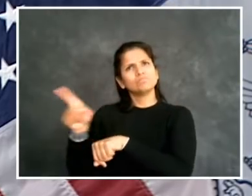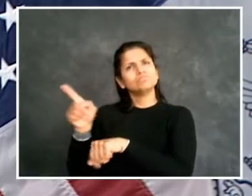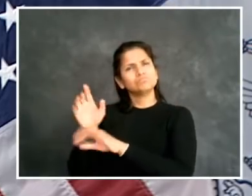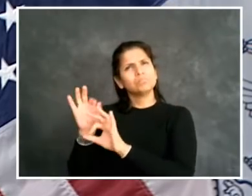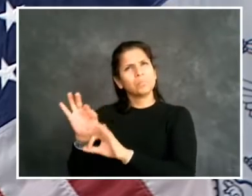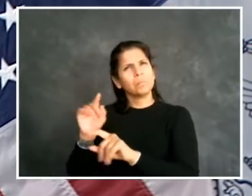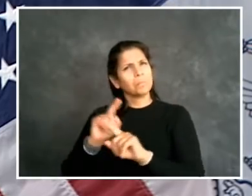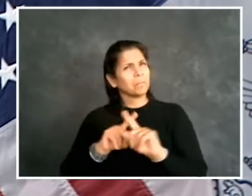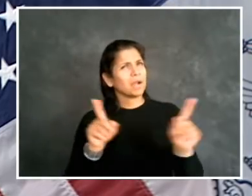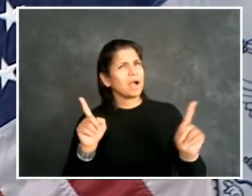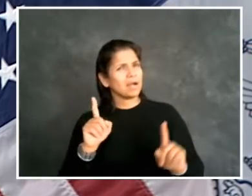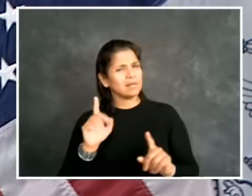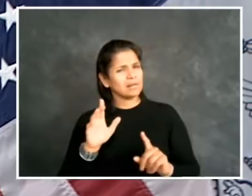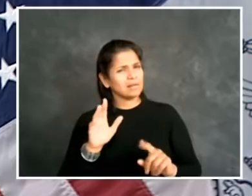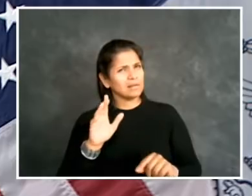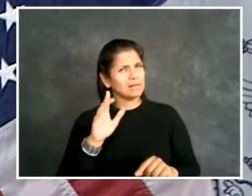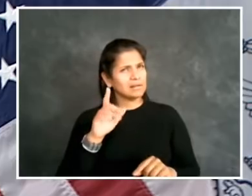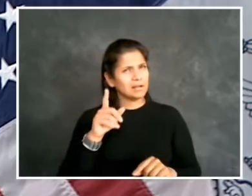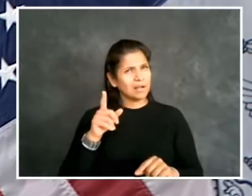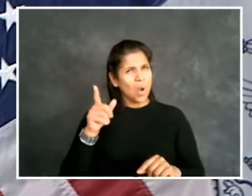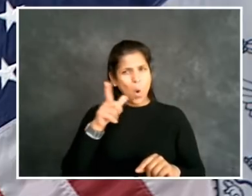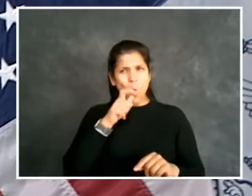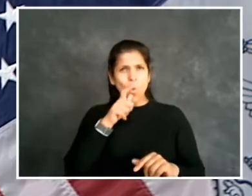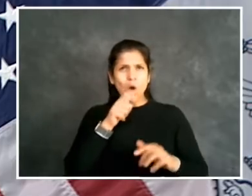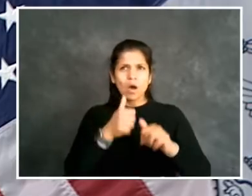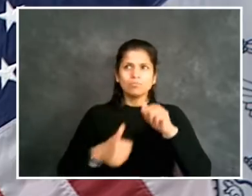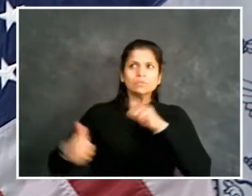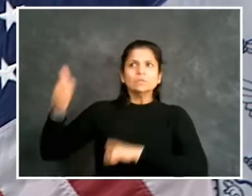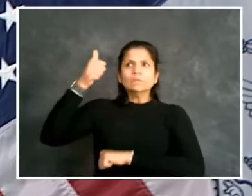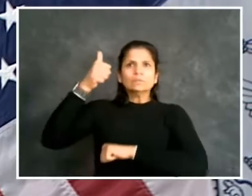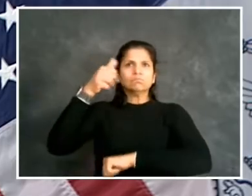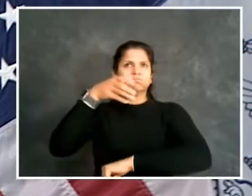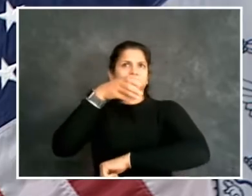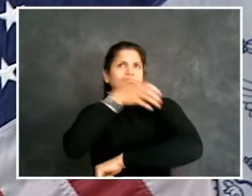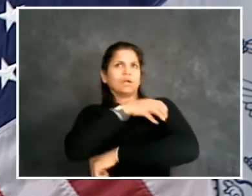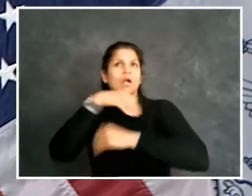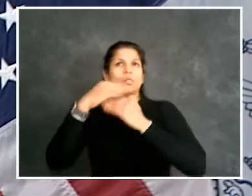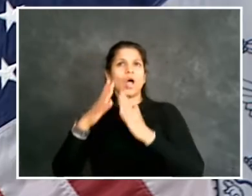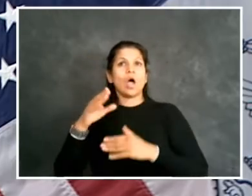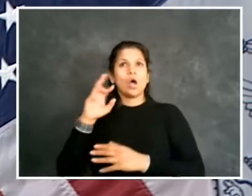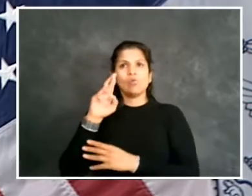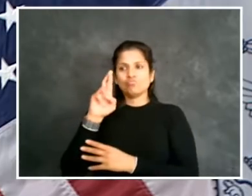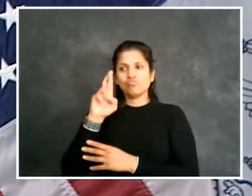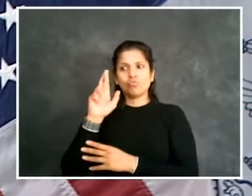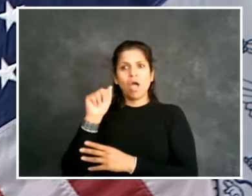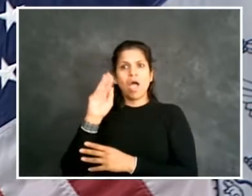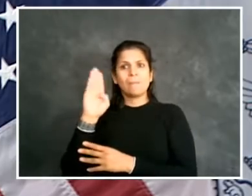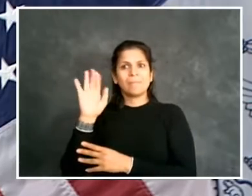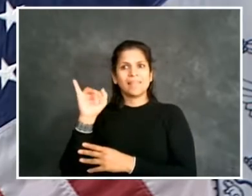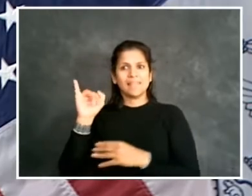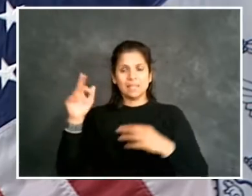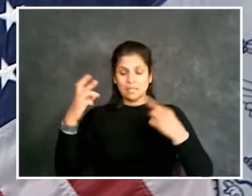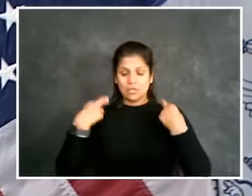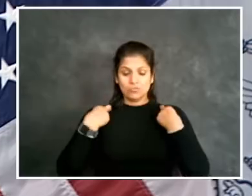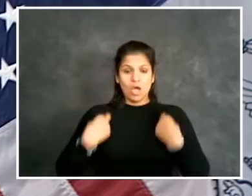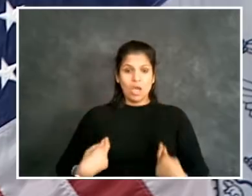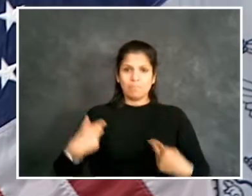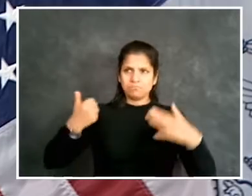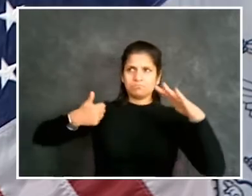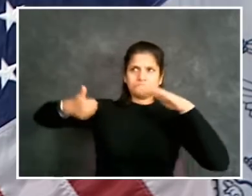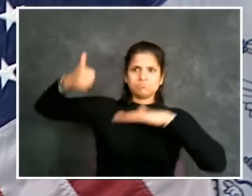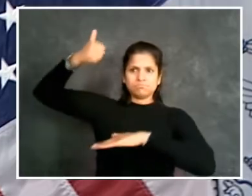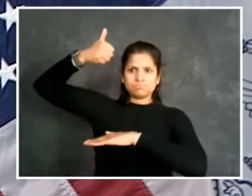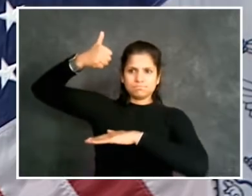the rabbis command the respect of that community. So if the rabbis had told